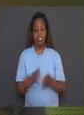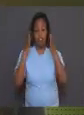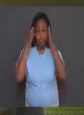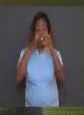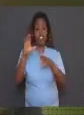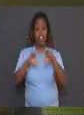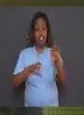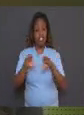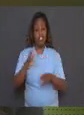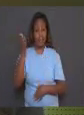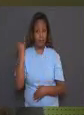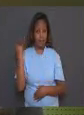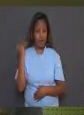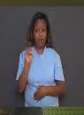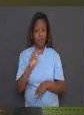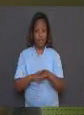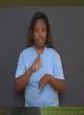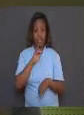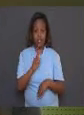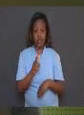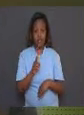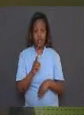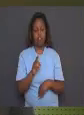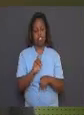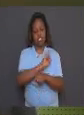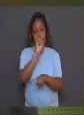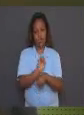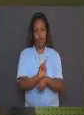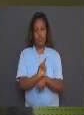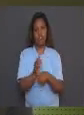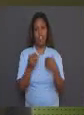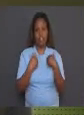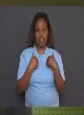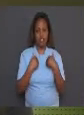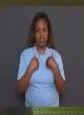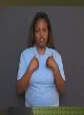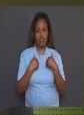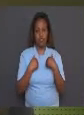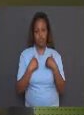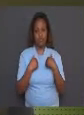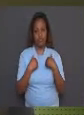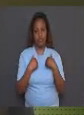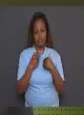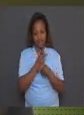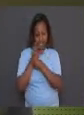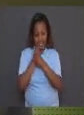the responsibility citizens have to be attentive